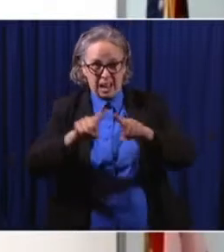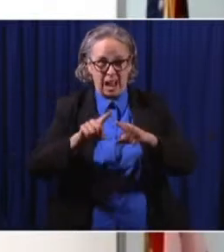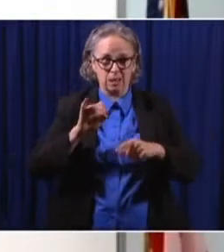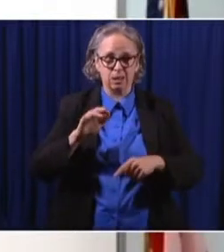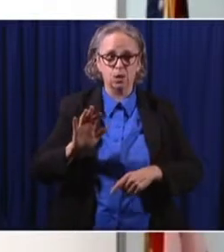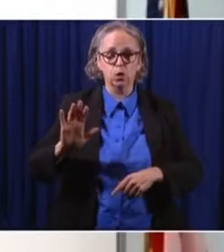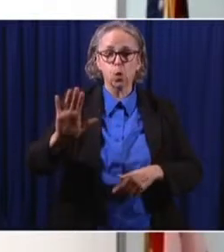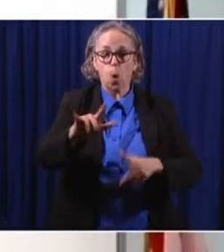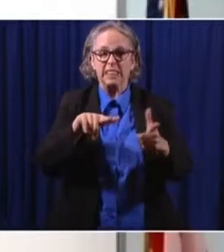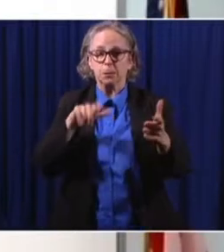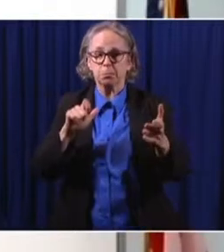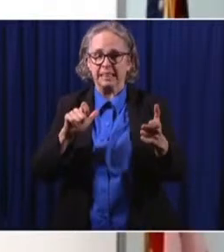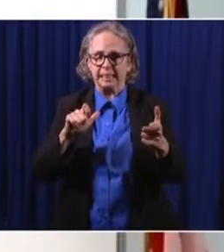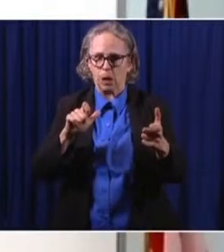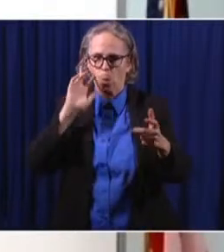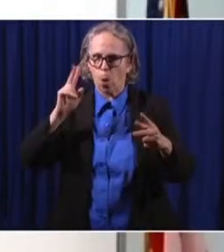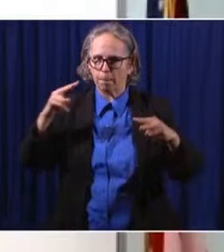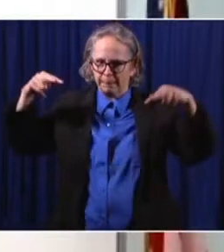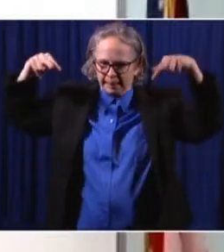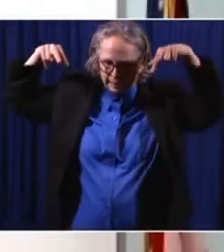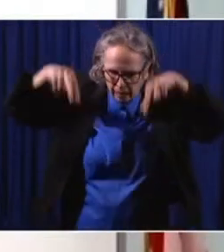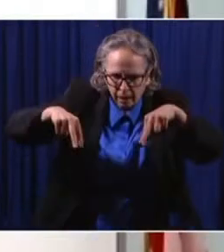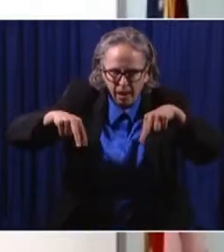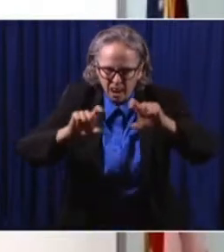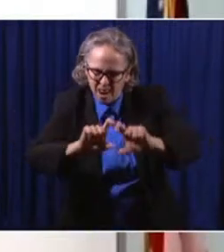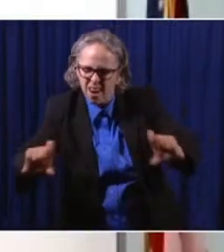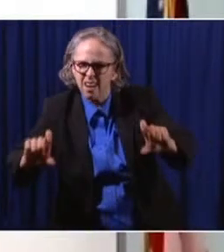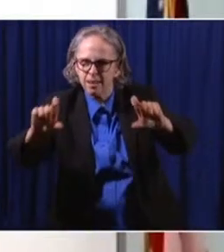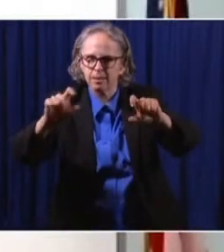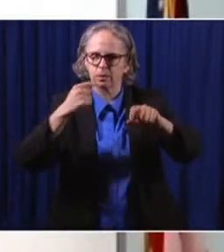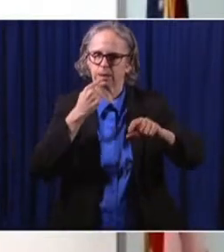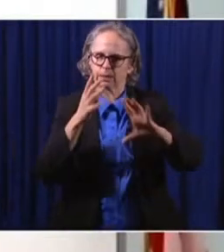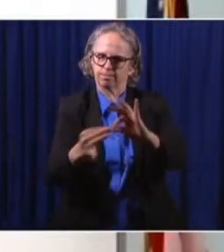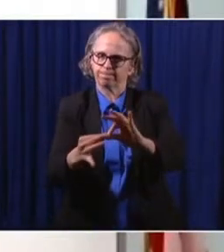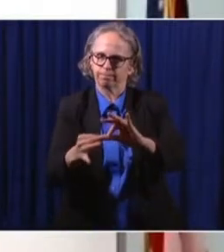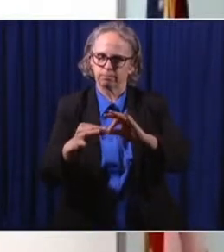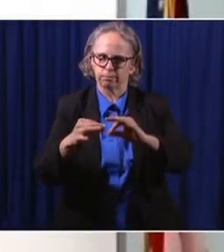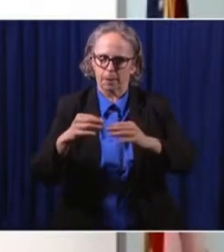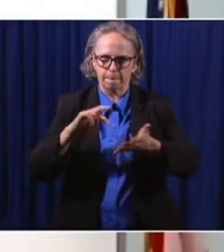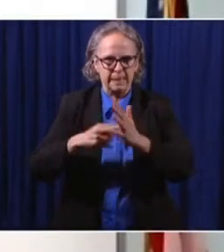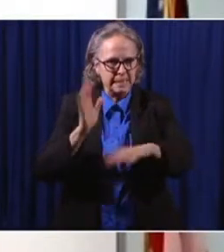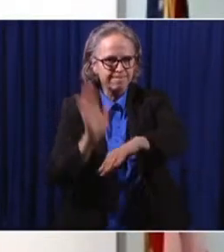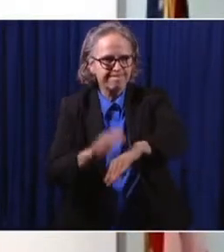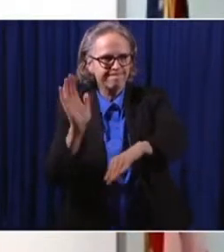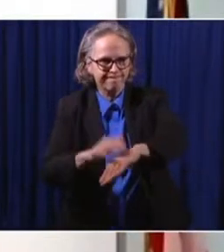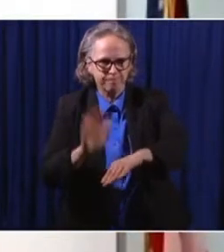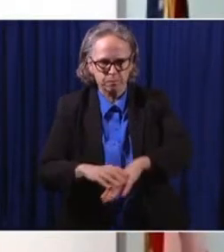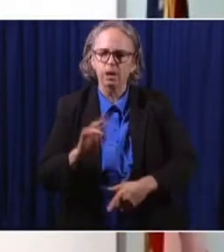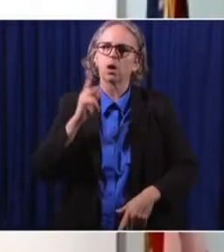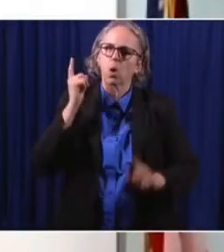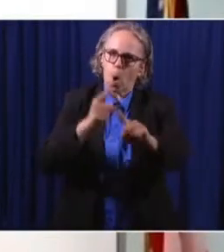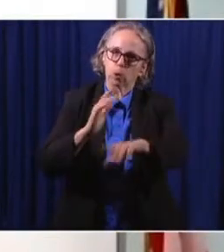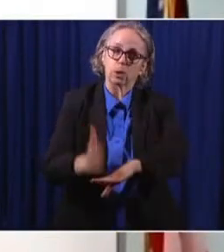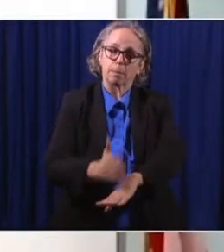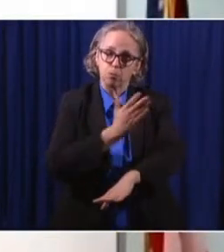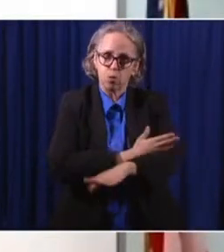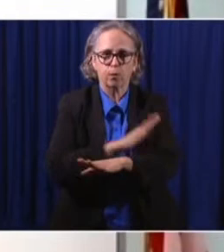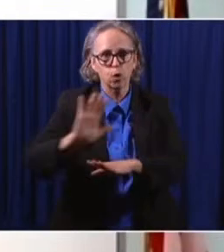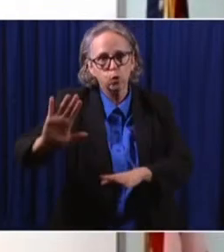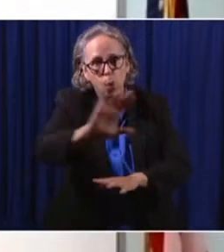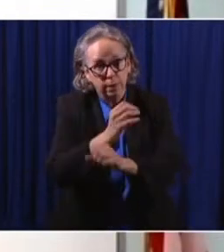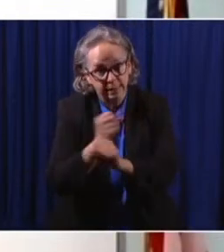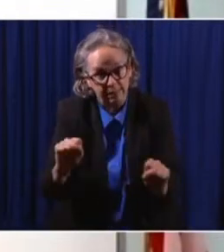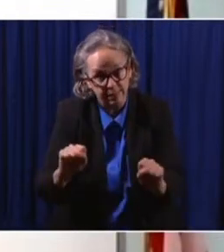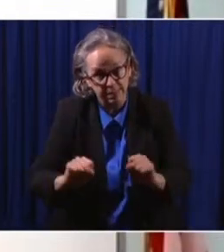air. So what we're about is improving safety, following your direction, your leadership to make